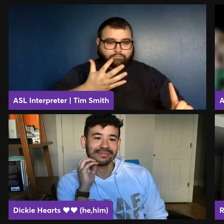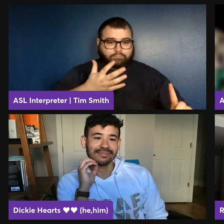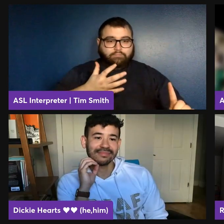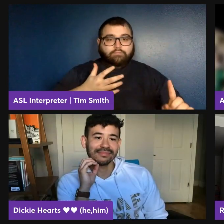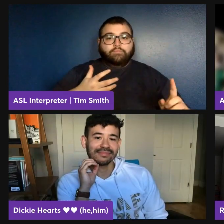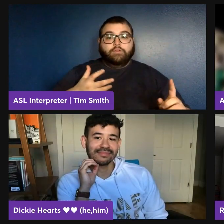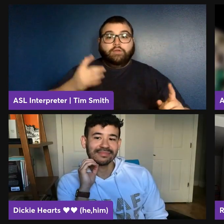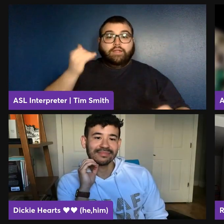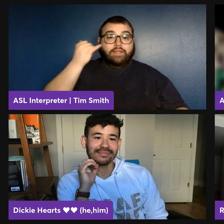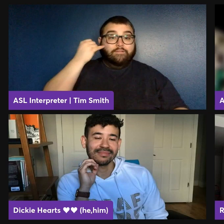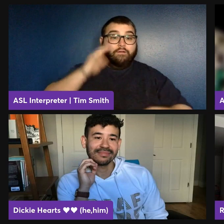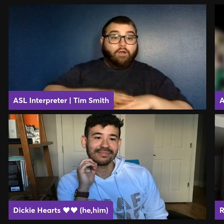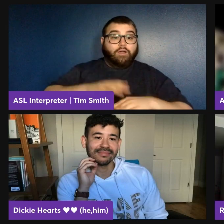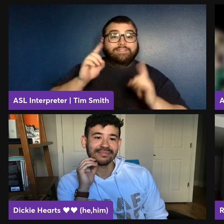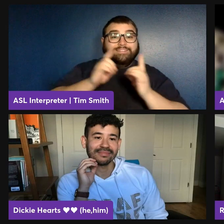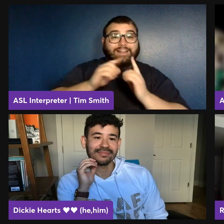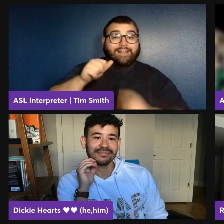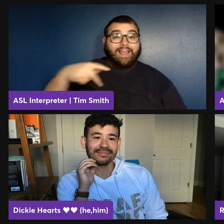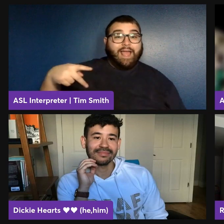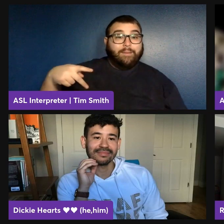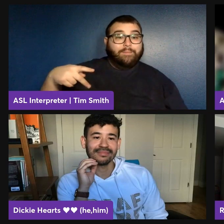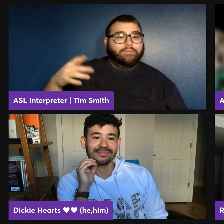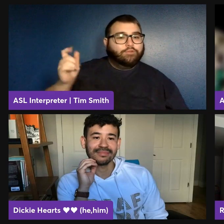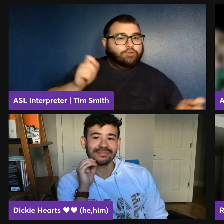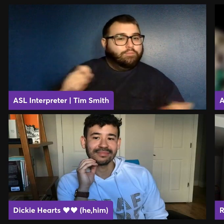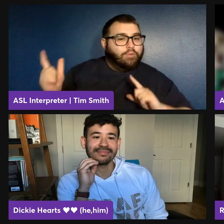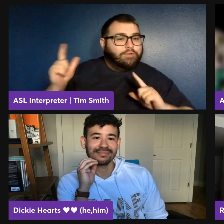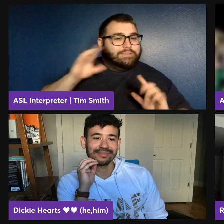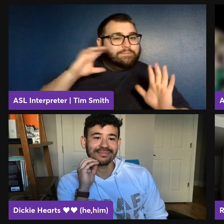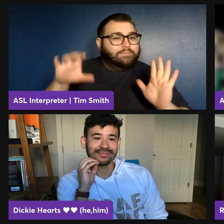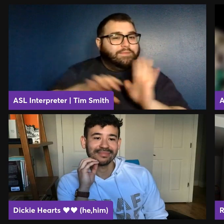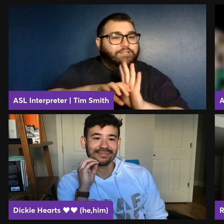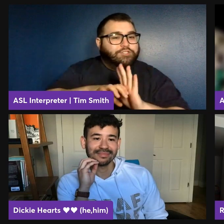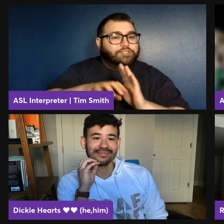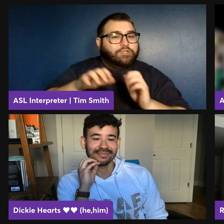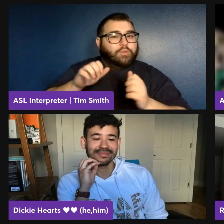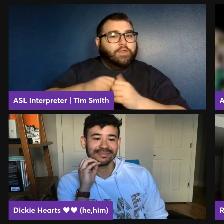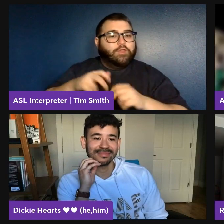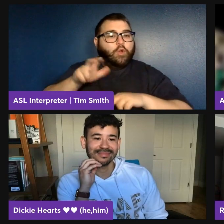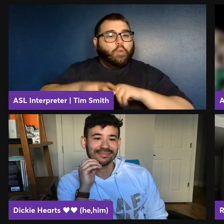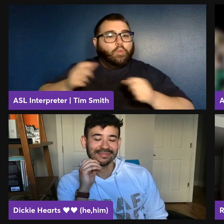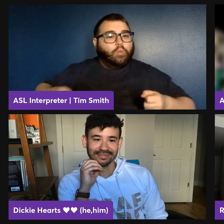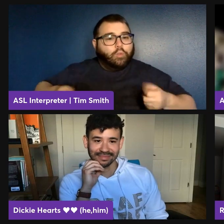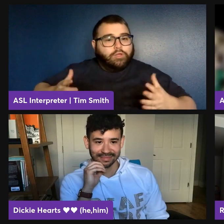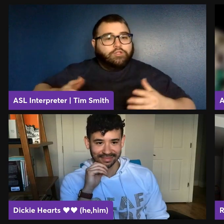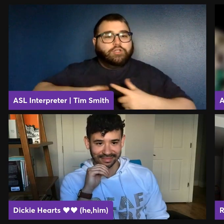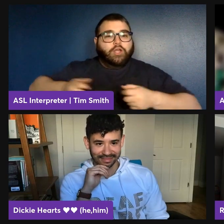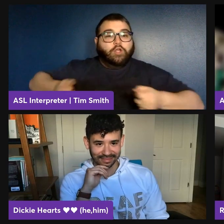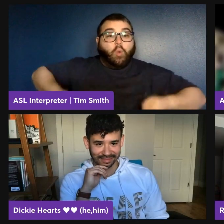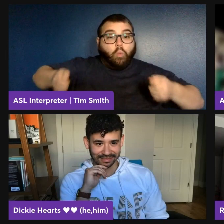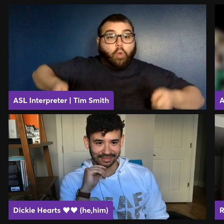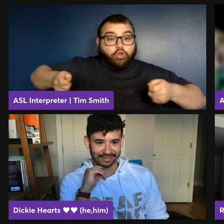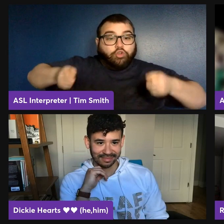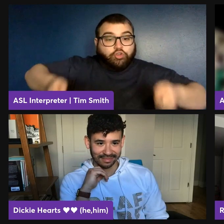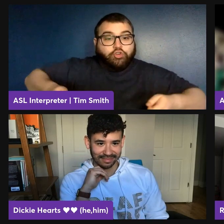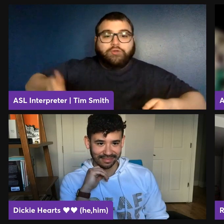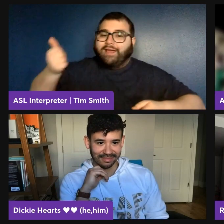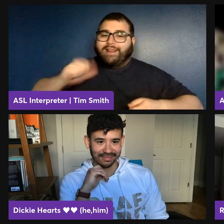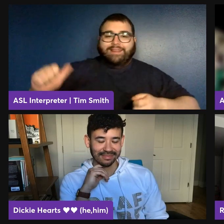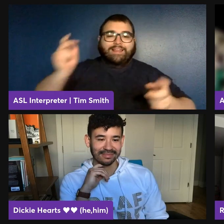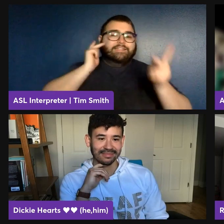on a dating app, do you post a picture where your mobility device, your wheelchair, your walker, your anything is